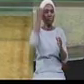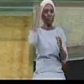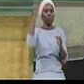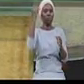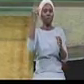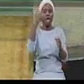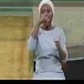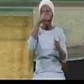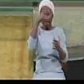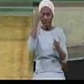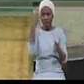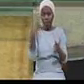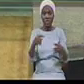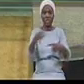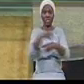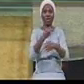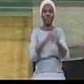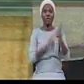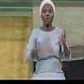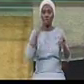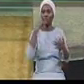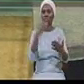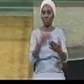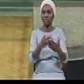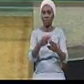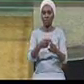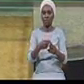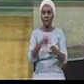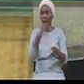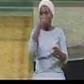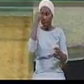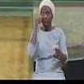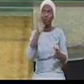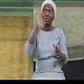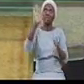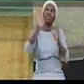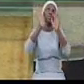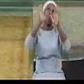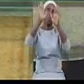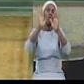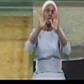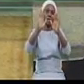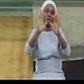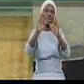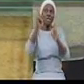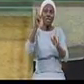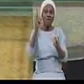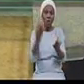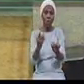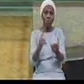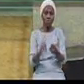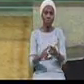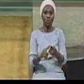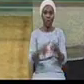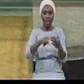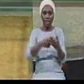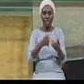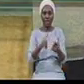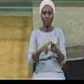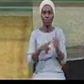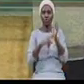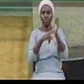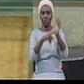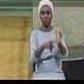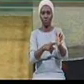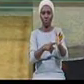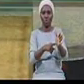is near, therefore, because his wonders, he wants to begin to reveal in your life,